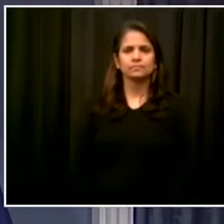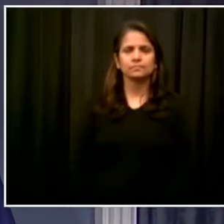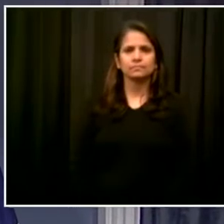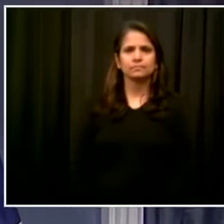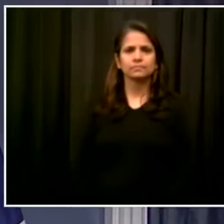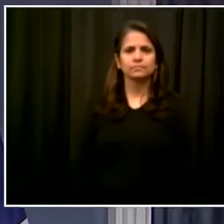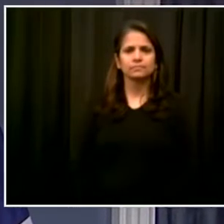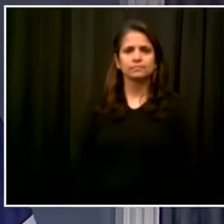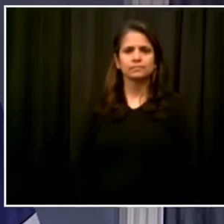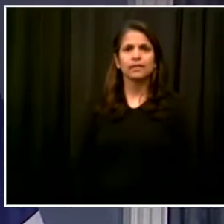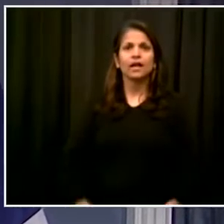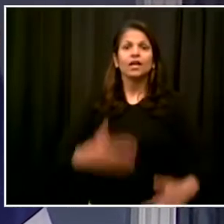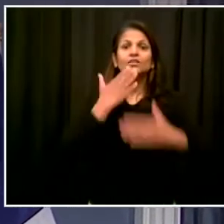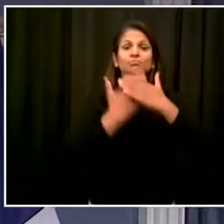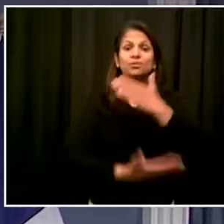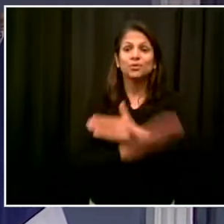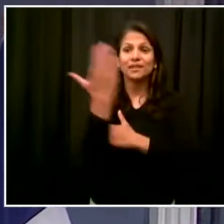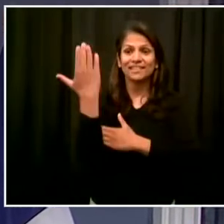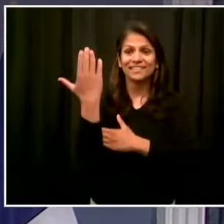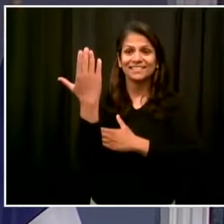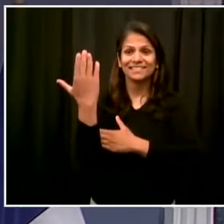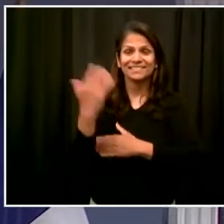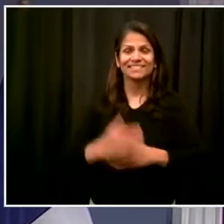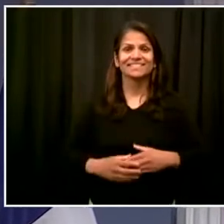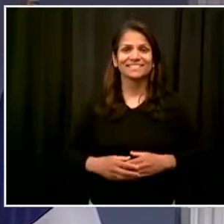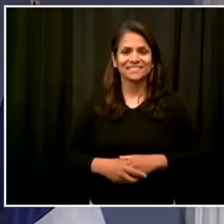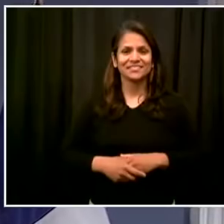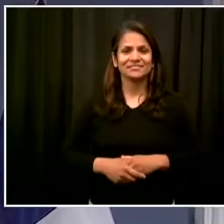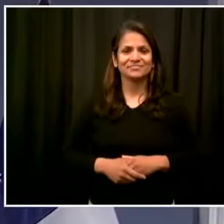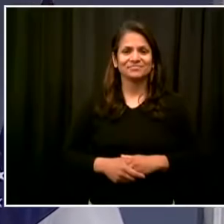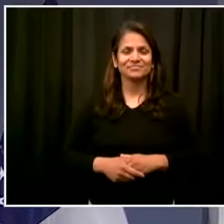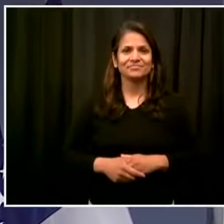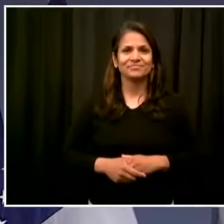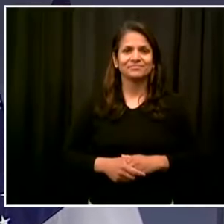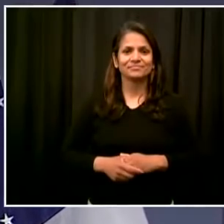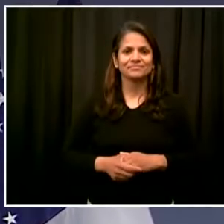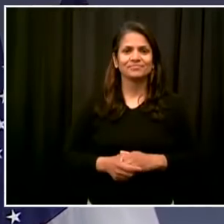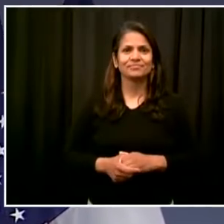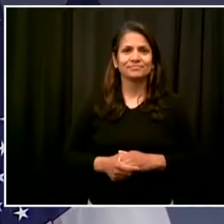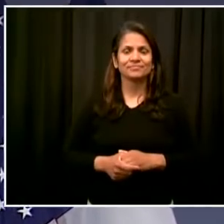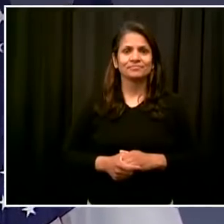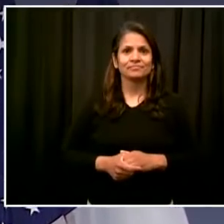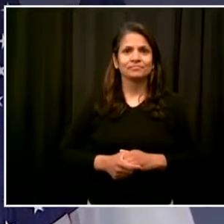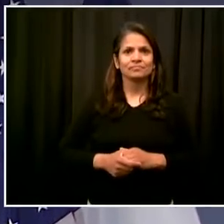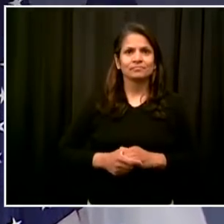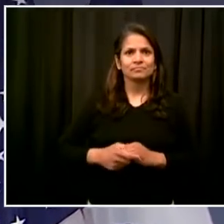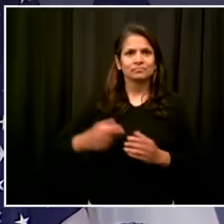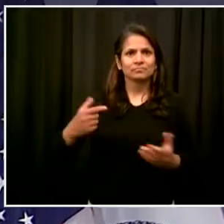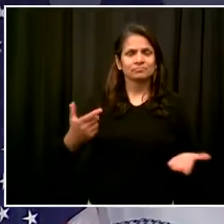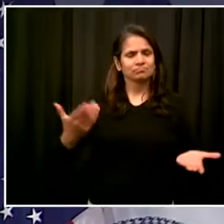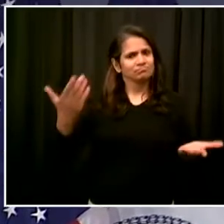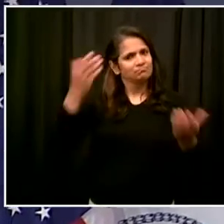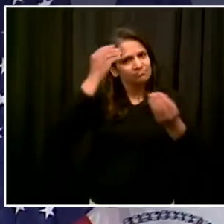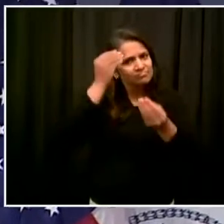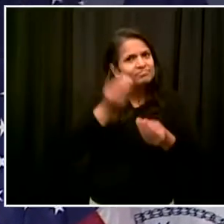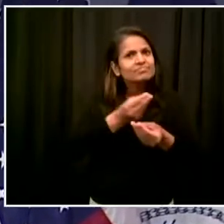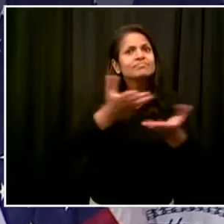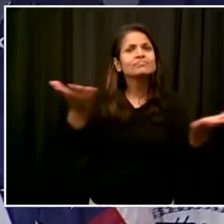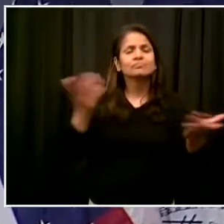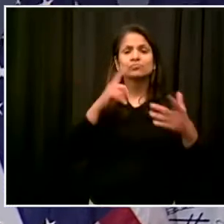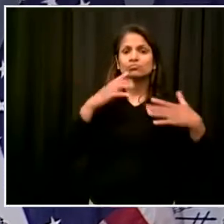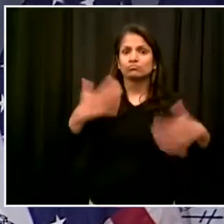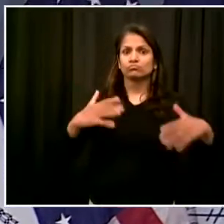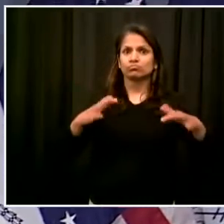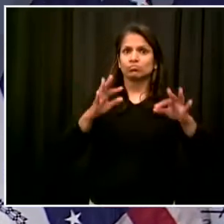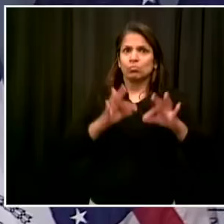Good morning, everybody. You know, it's so important just to lay out what's going on to all of you